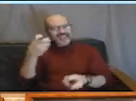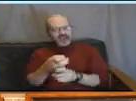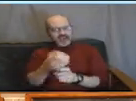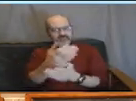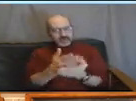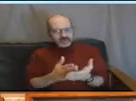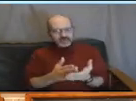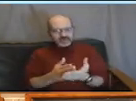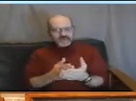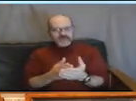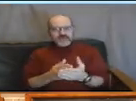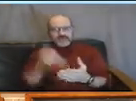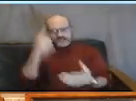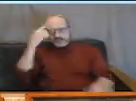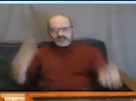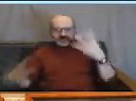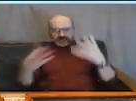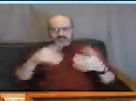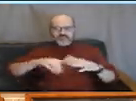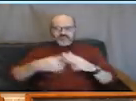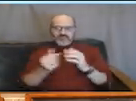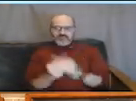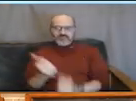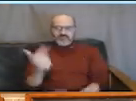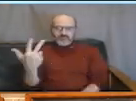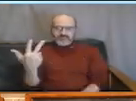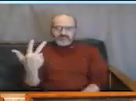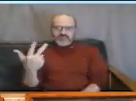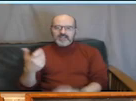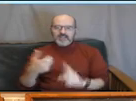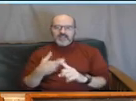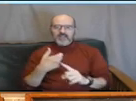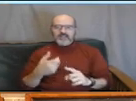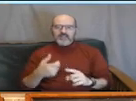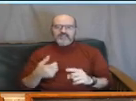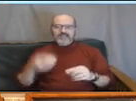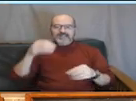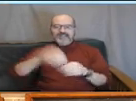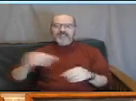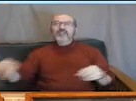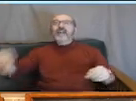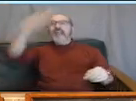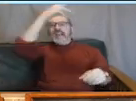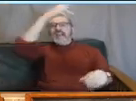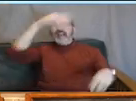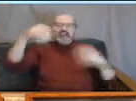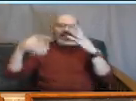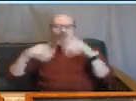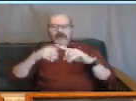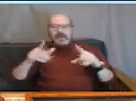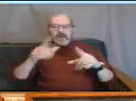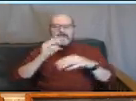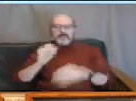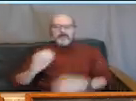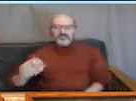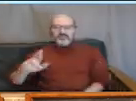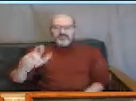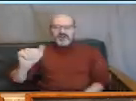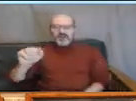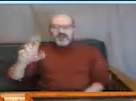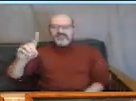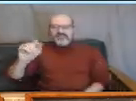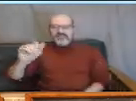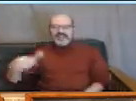part of juggling, starting with 3. Getting from in your hand to in the air. But Mr. Ade and I are going to lead